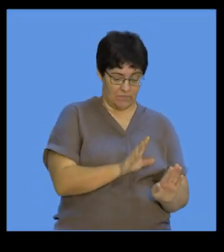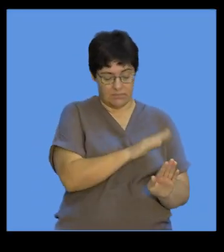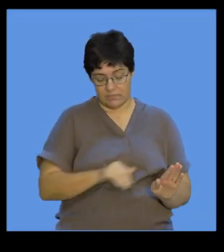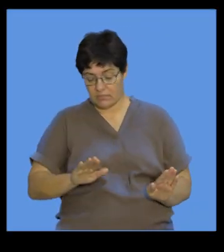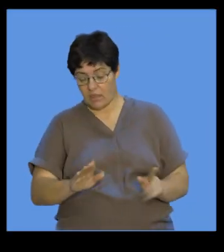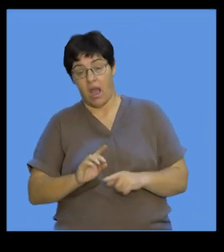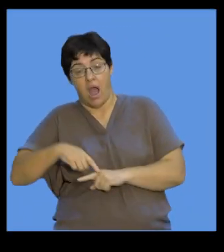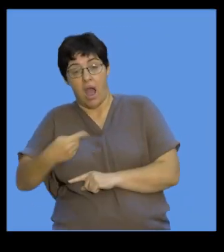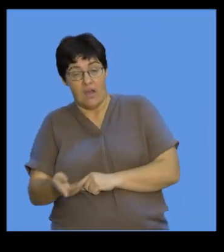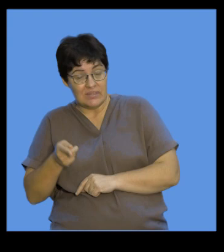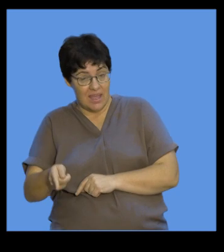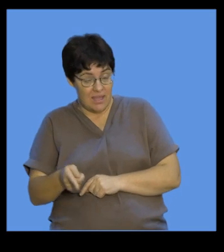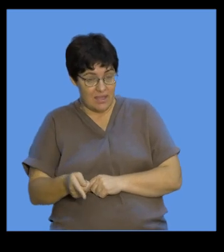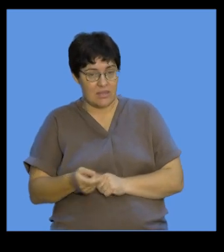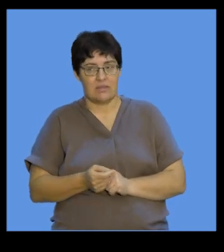they one